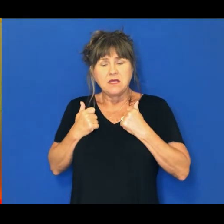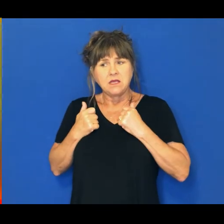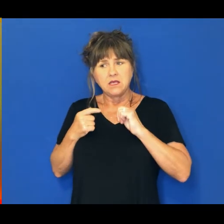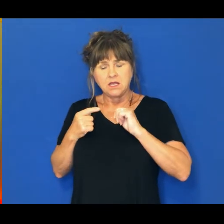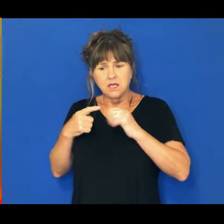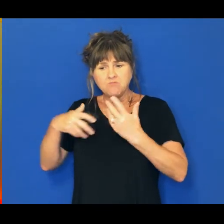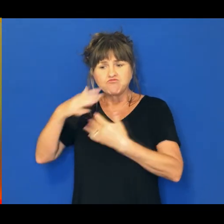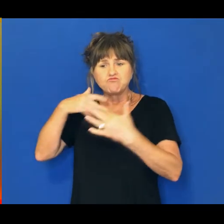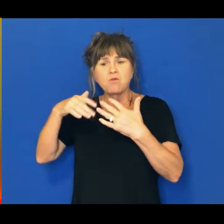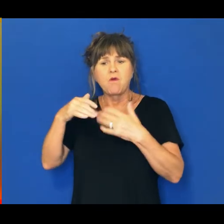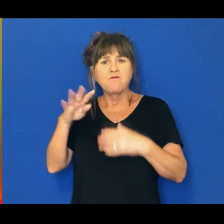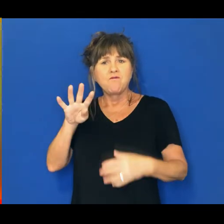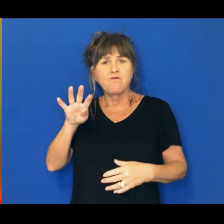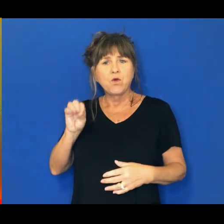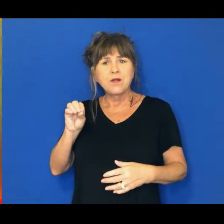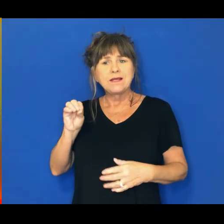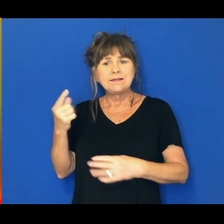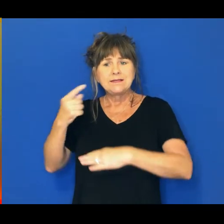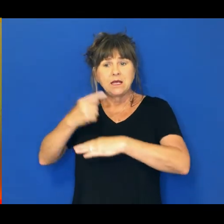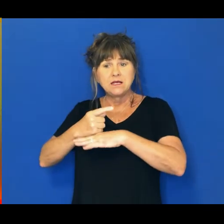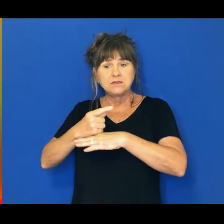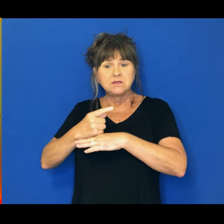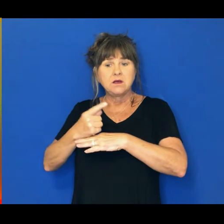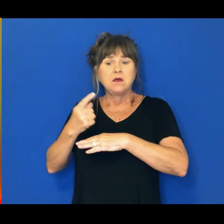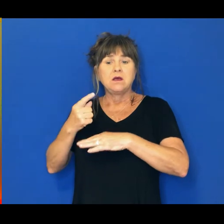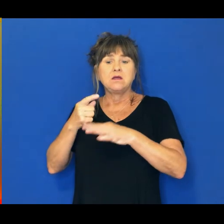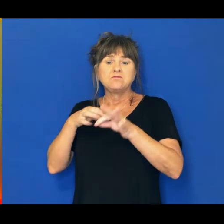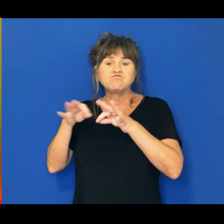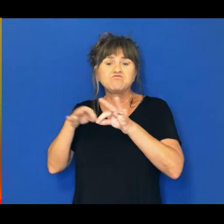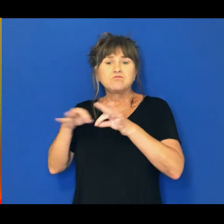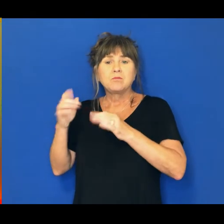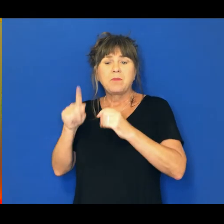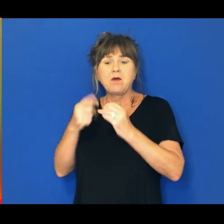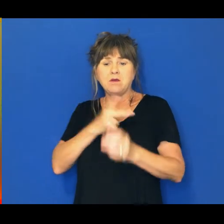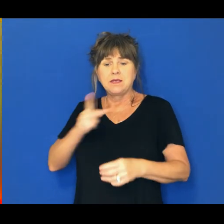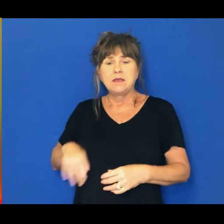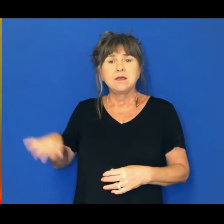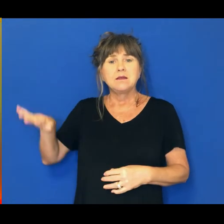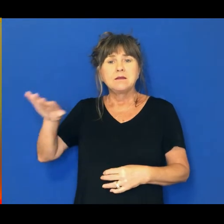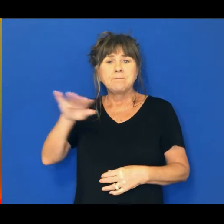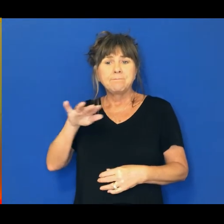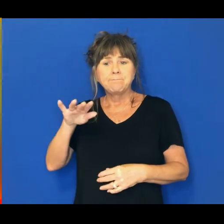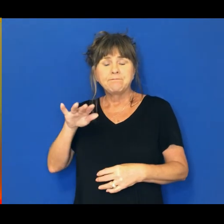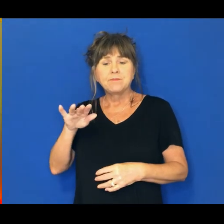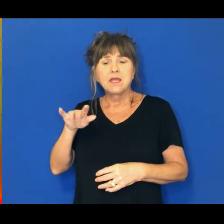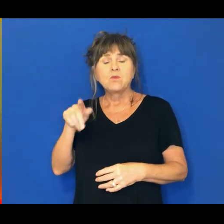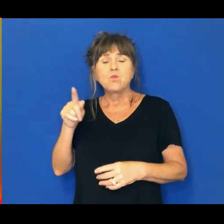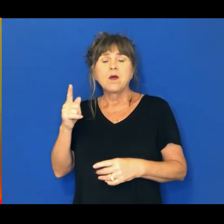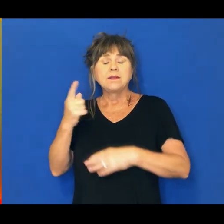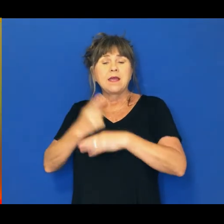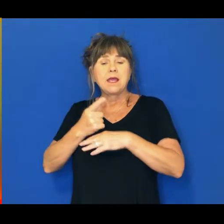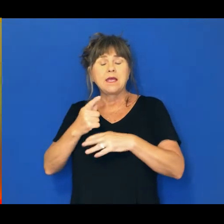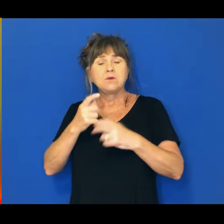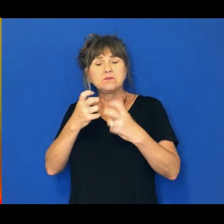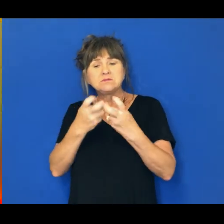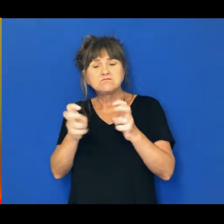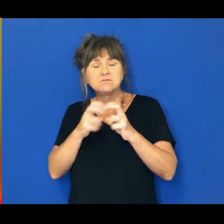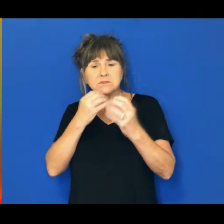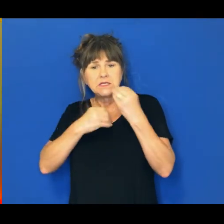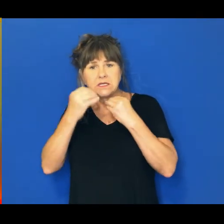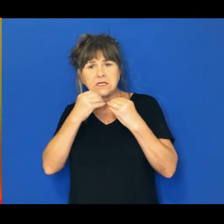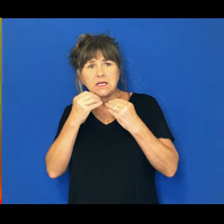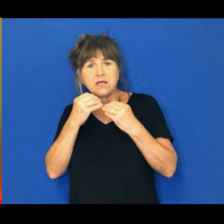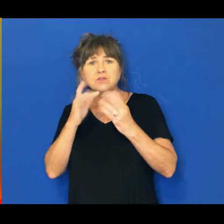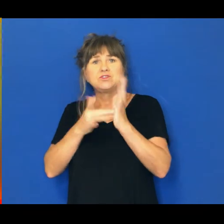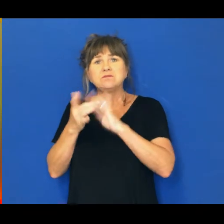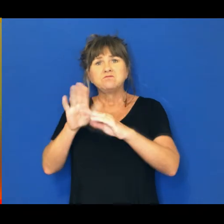spoke about the kingdom of God. On one occasion, while he was eating with them, he gave them this command: do not leave Jerusalem. Don't